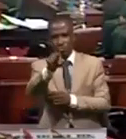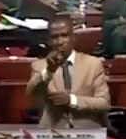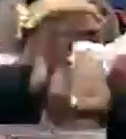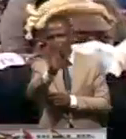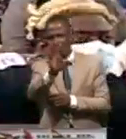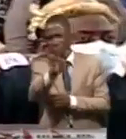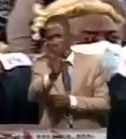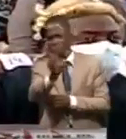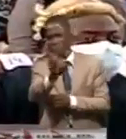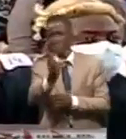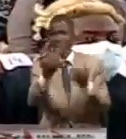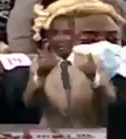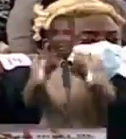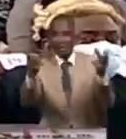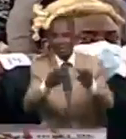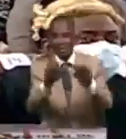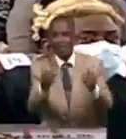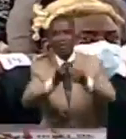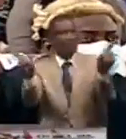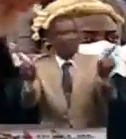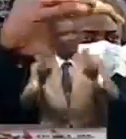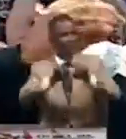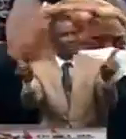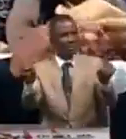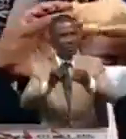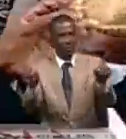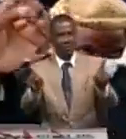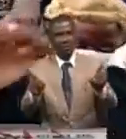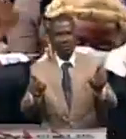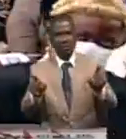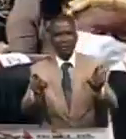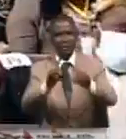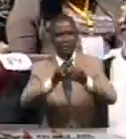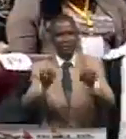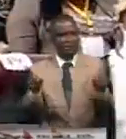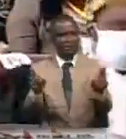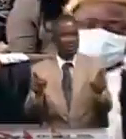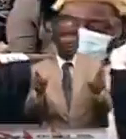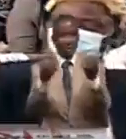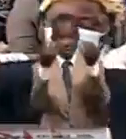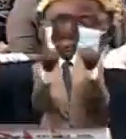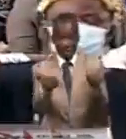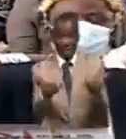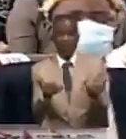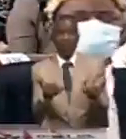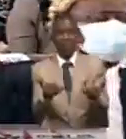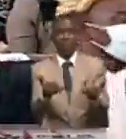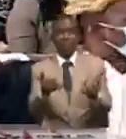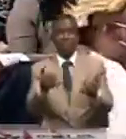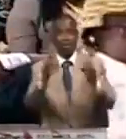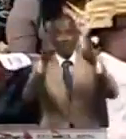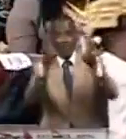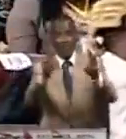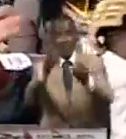the situation here is different from the pure high court situation, because in this case, at the case